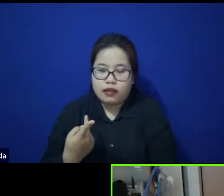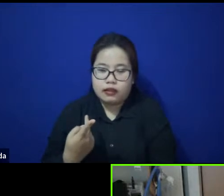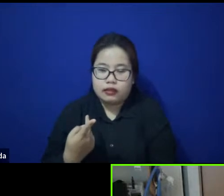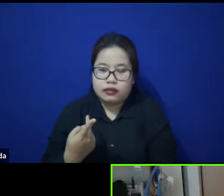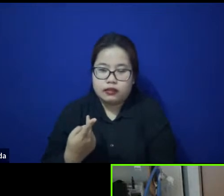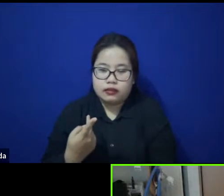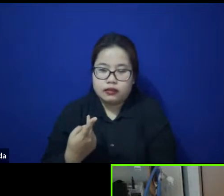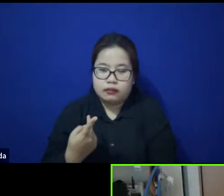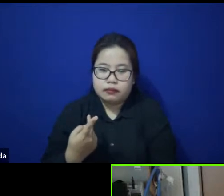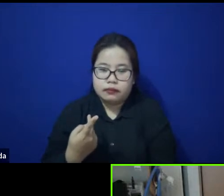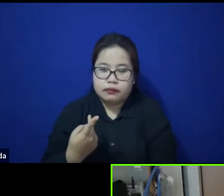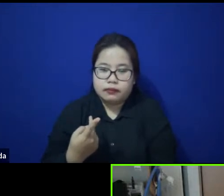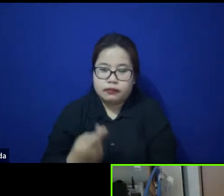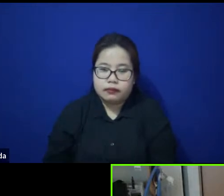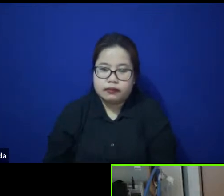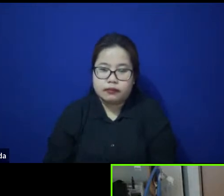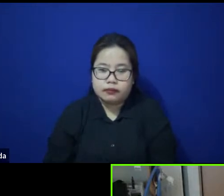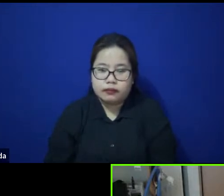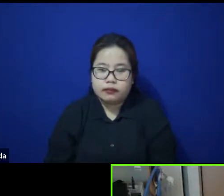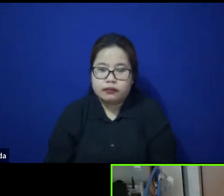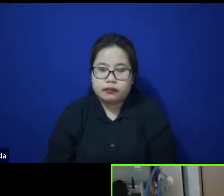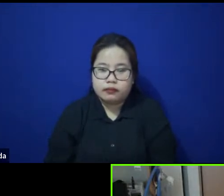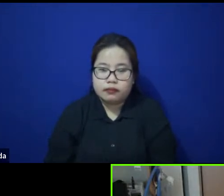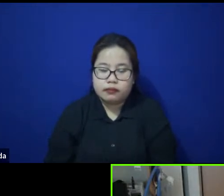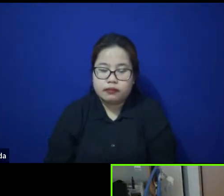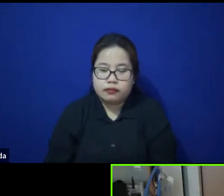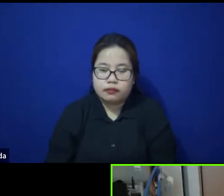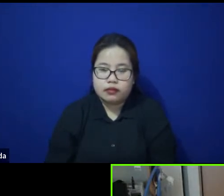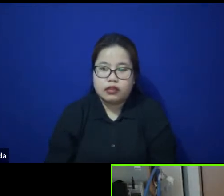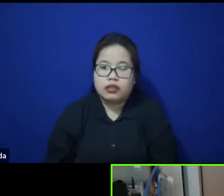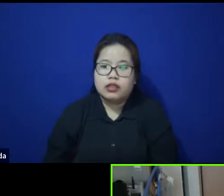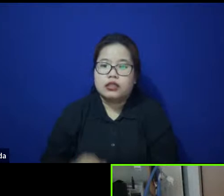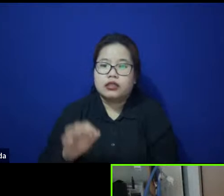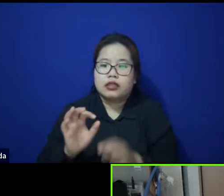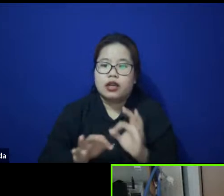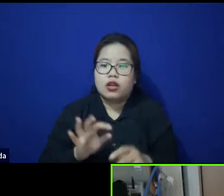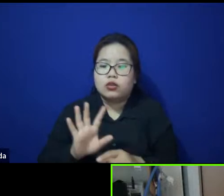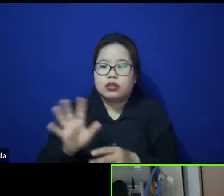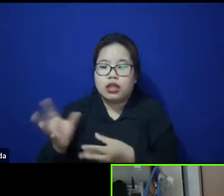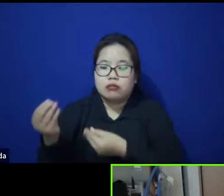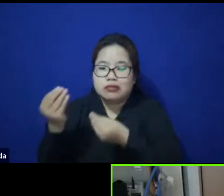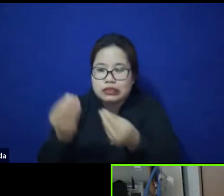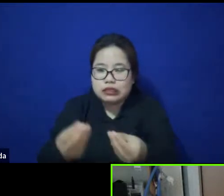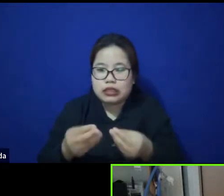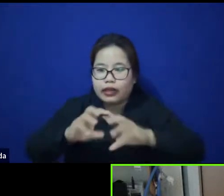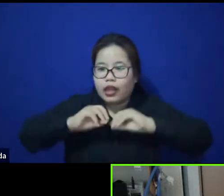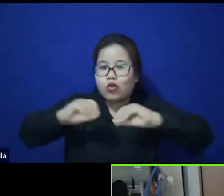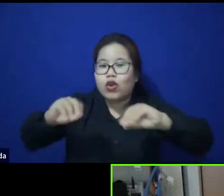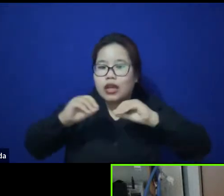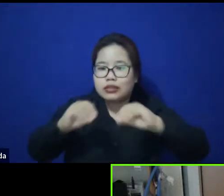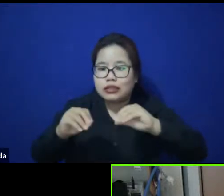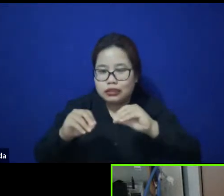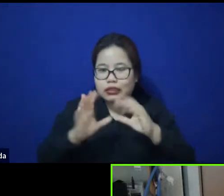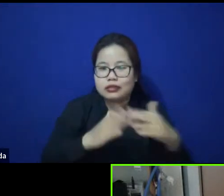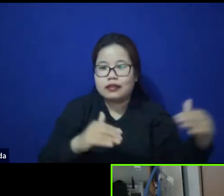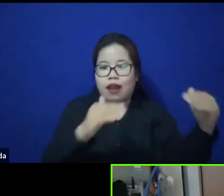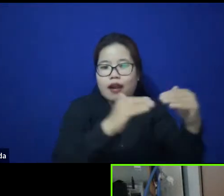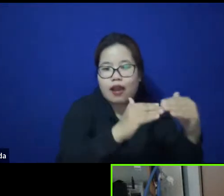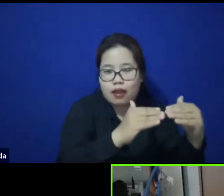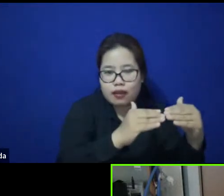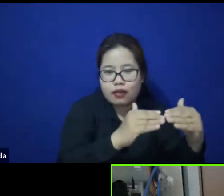We don't provide same education. There's constant questions from,